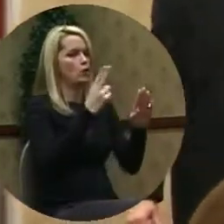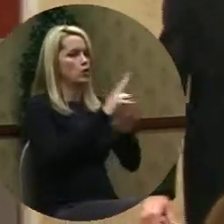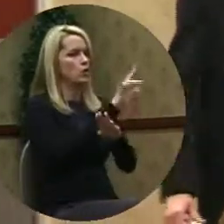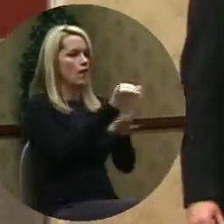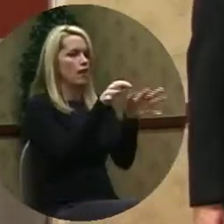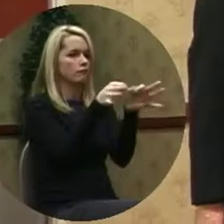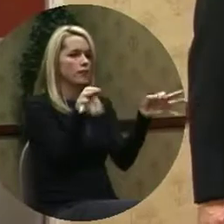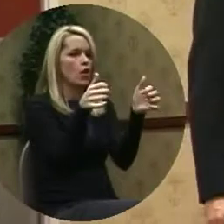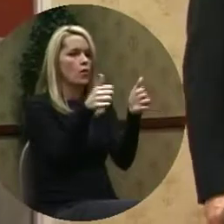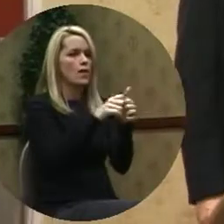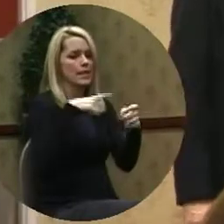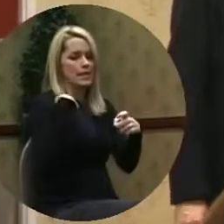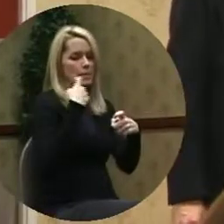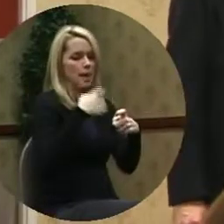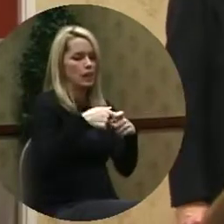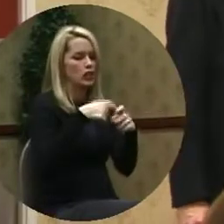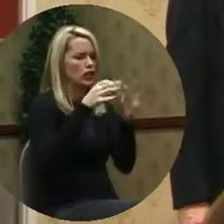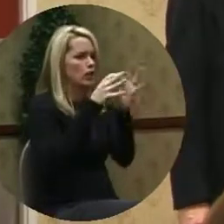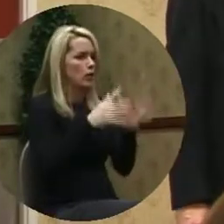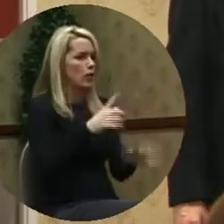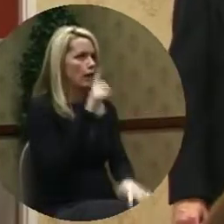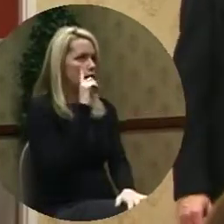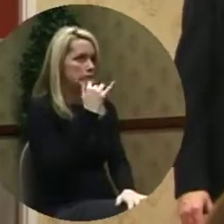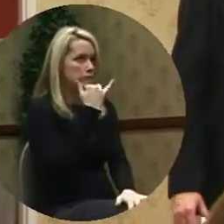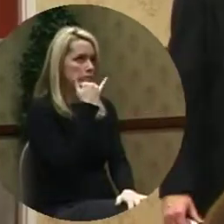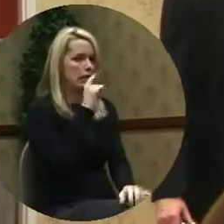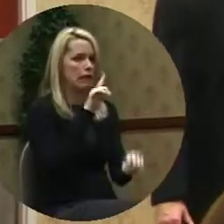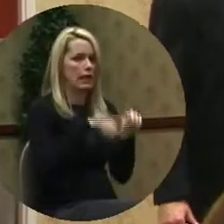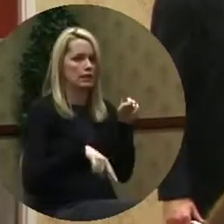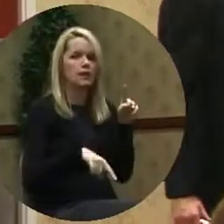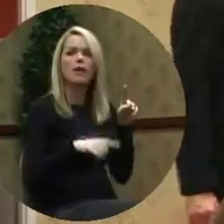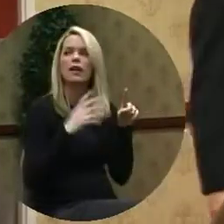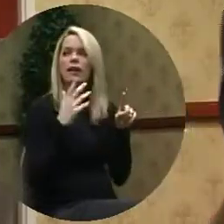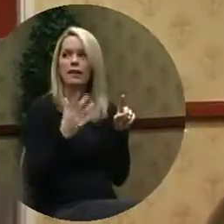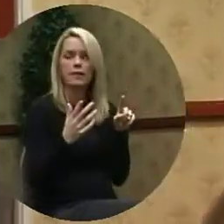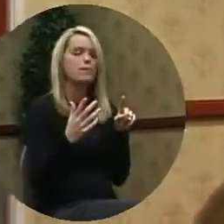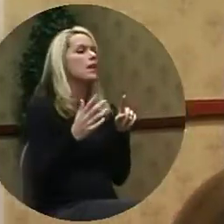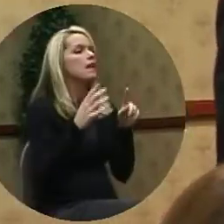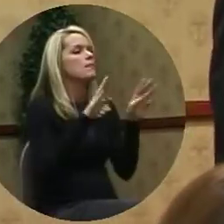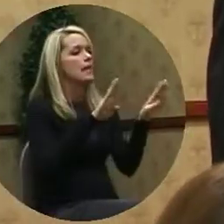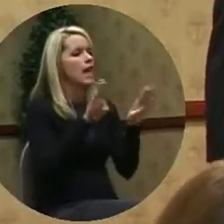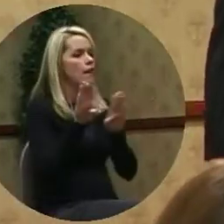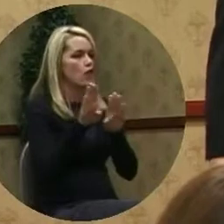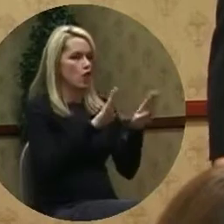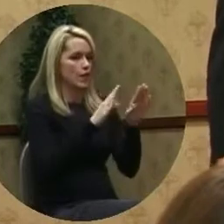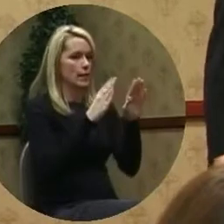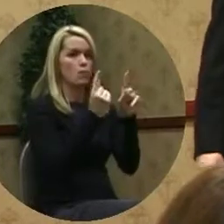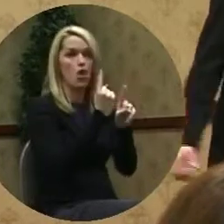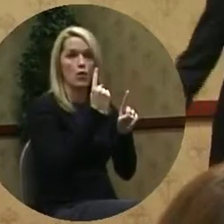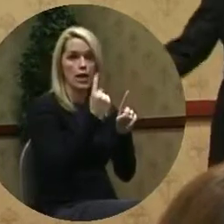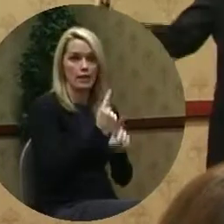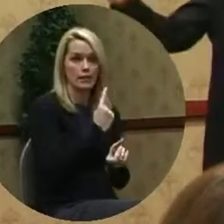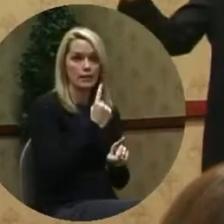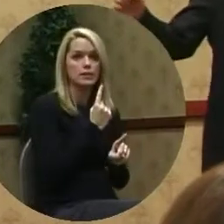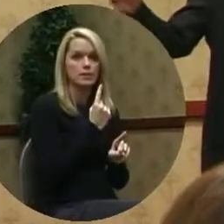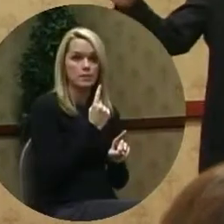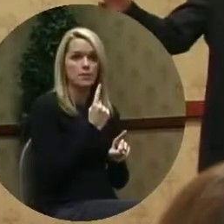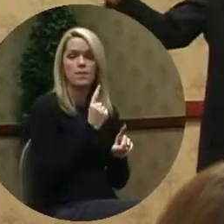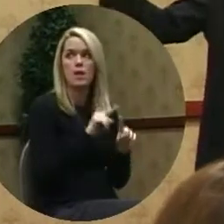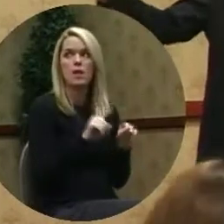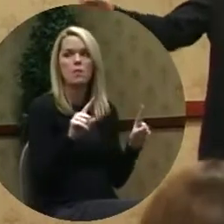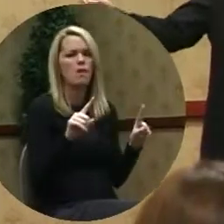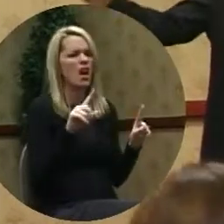using some phrases, and I went, okay, I can't do that one. If the behavior is fairly appropriate, but you